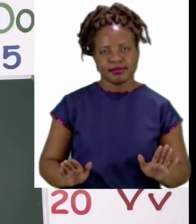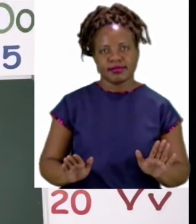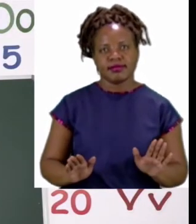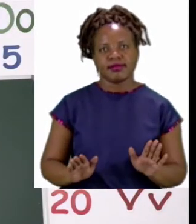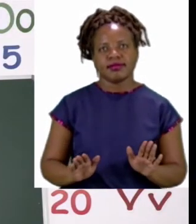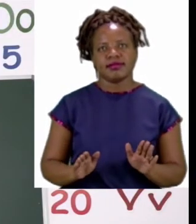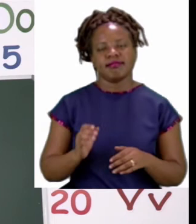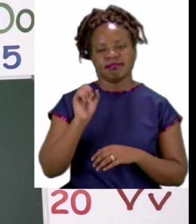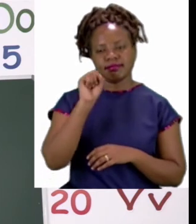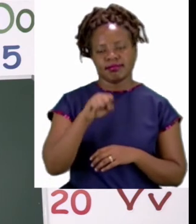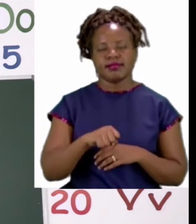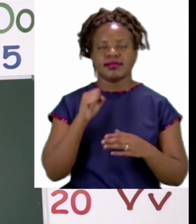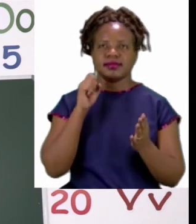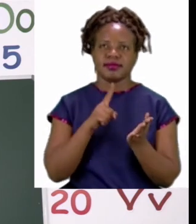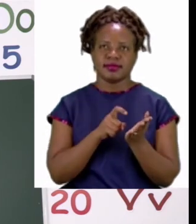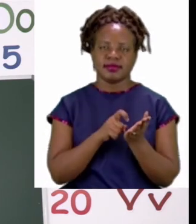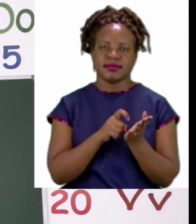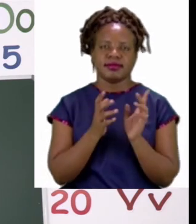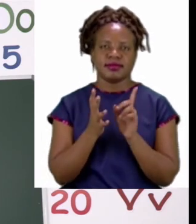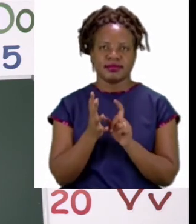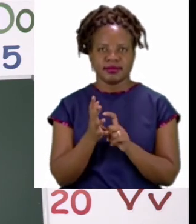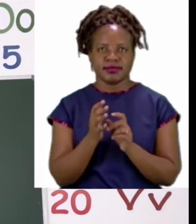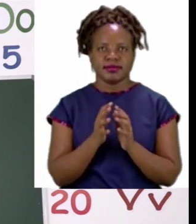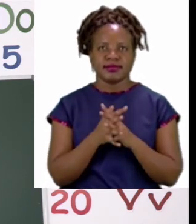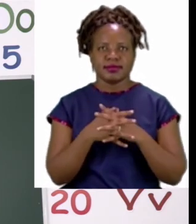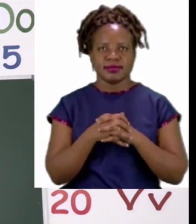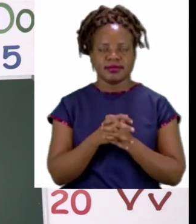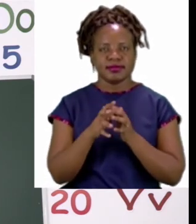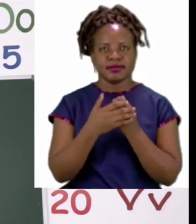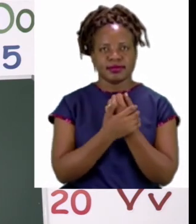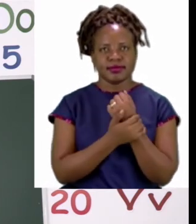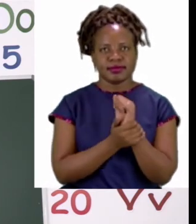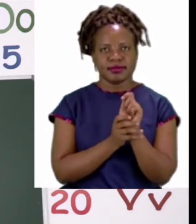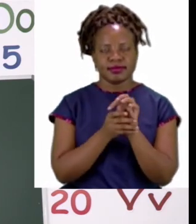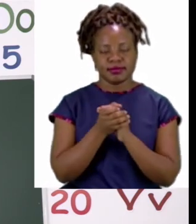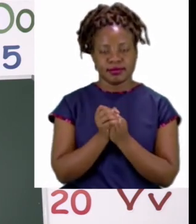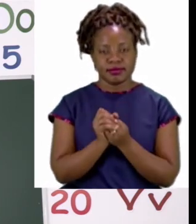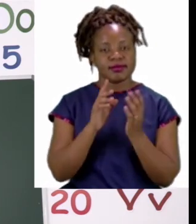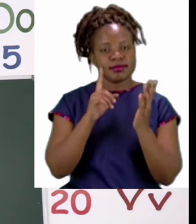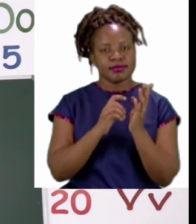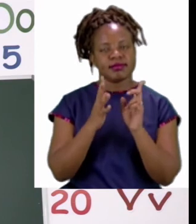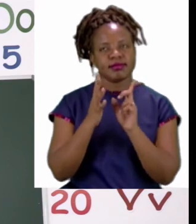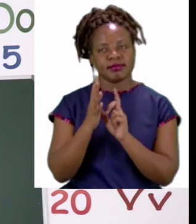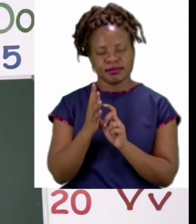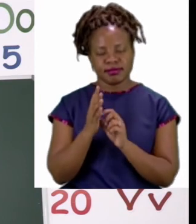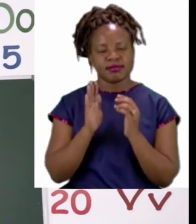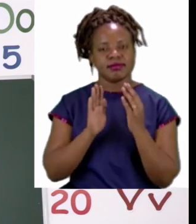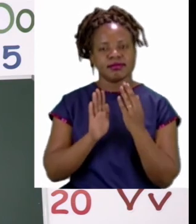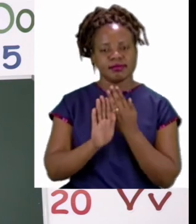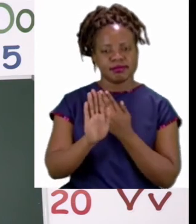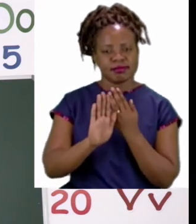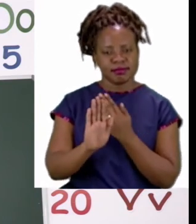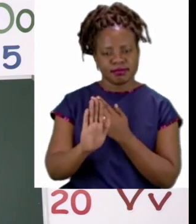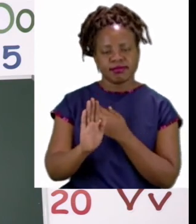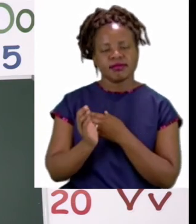sanitize. Remember, when we sanitize, we are actually protecting everyone around us and showing that we